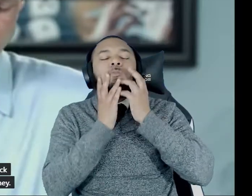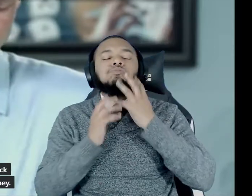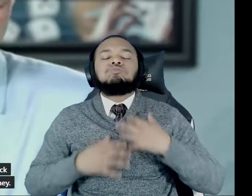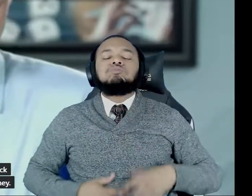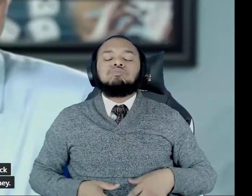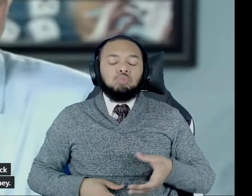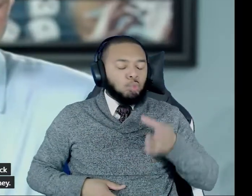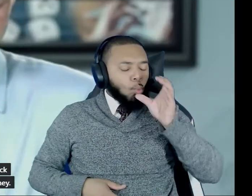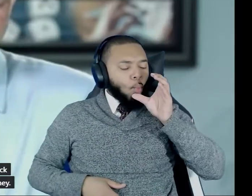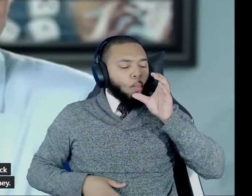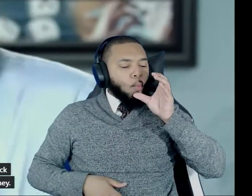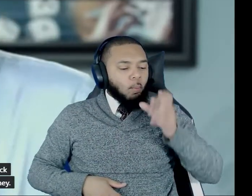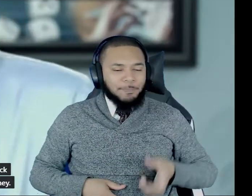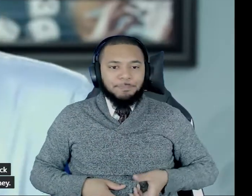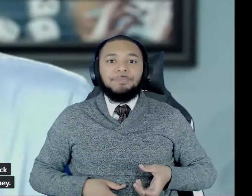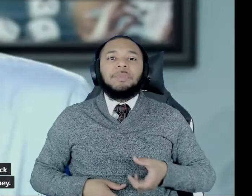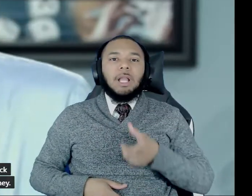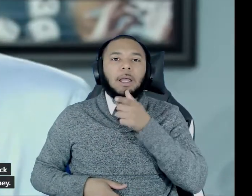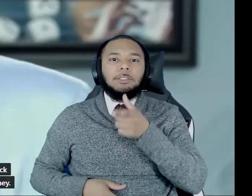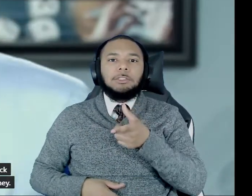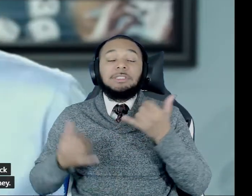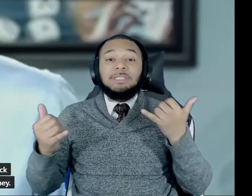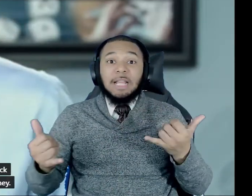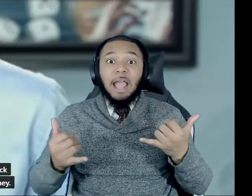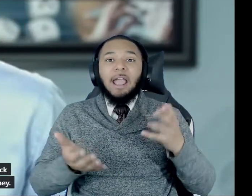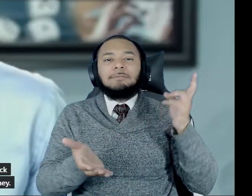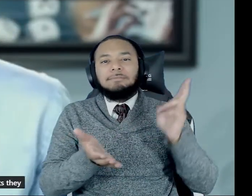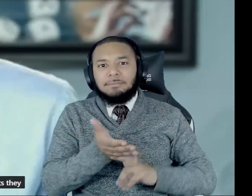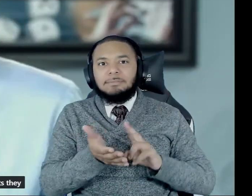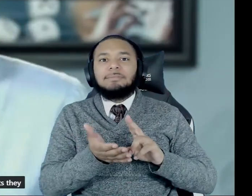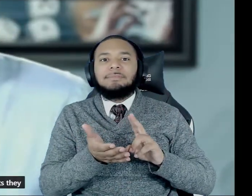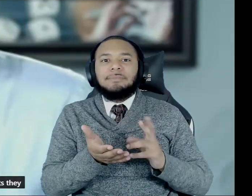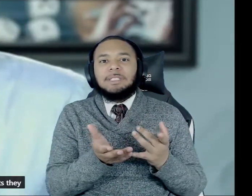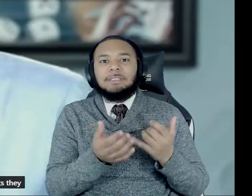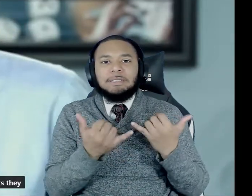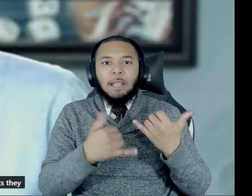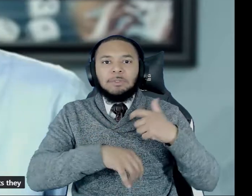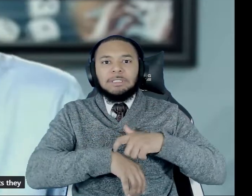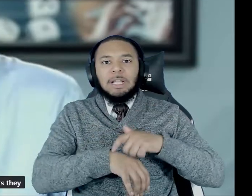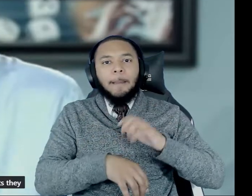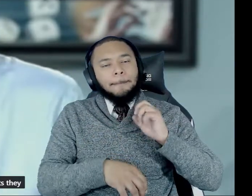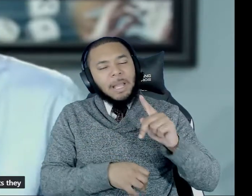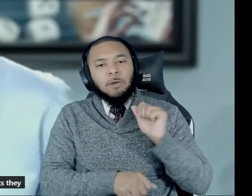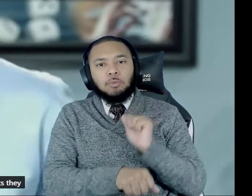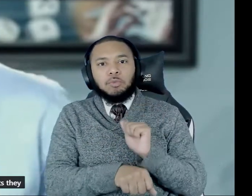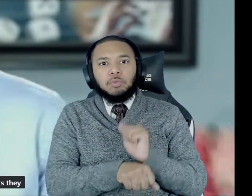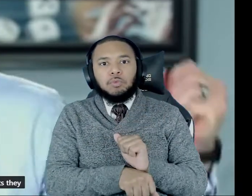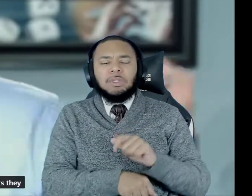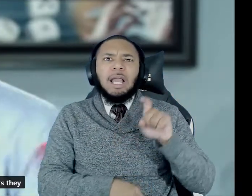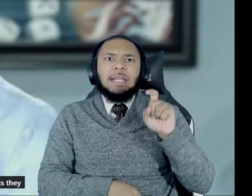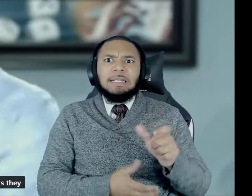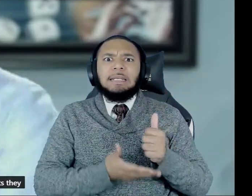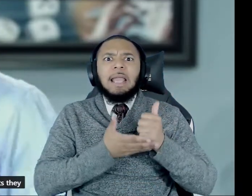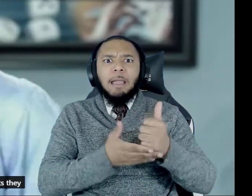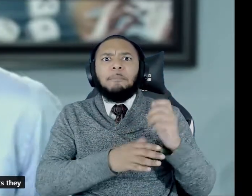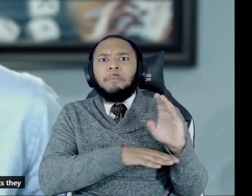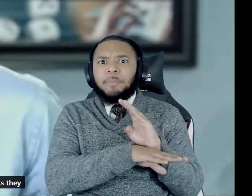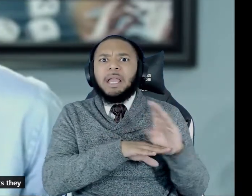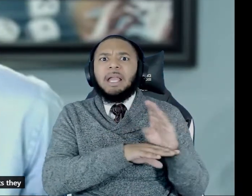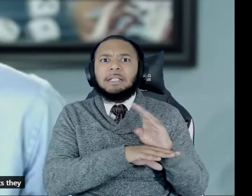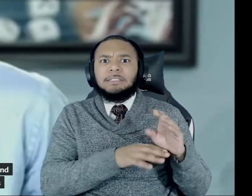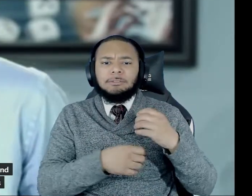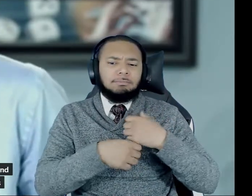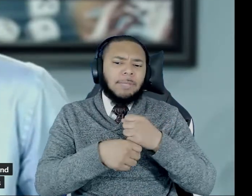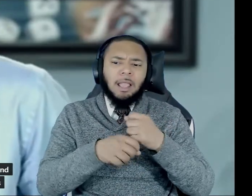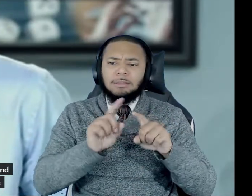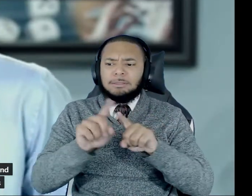Lunch. Now it's time to clock back in because I need to make money. I need to work. I need to help my employer build the best